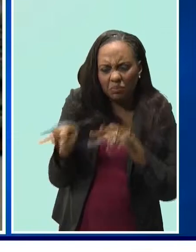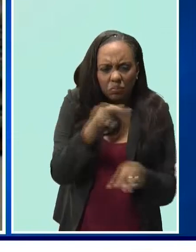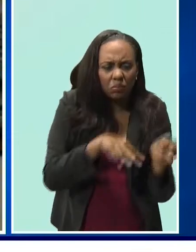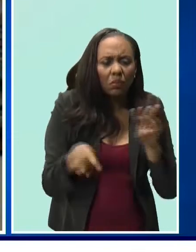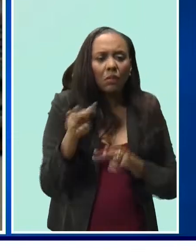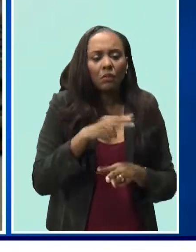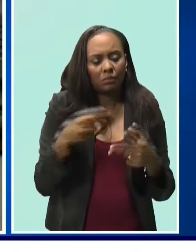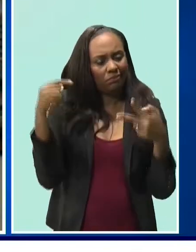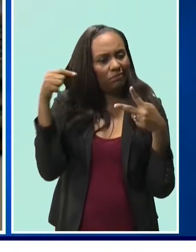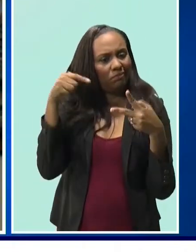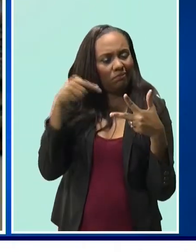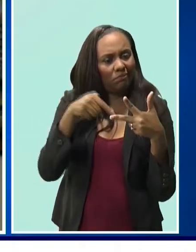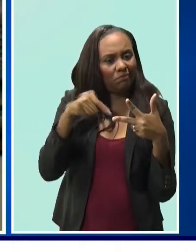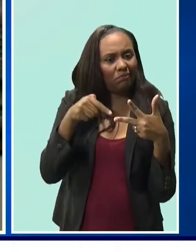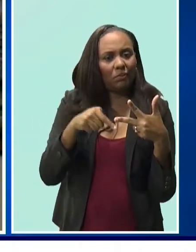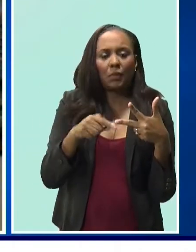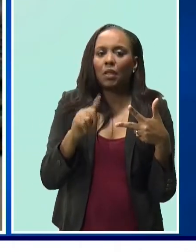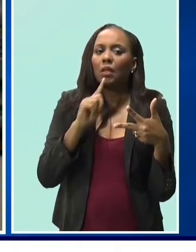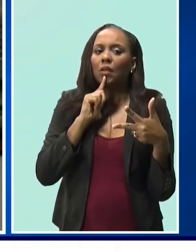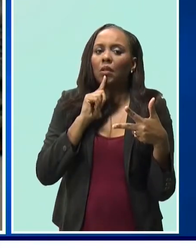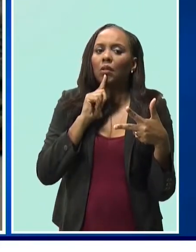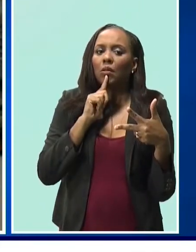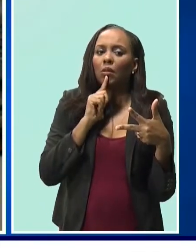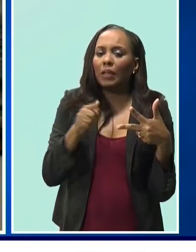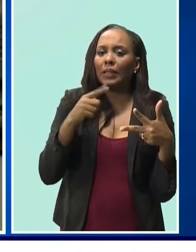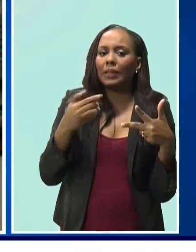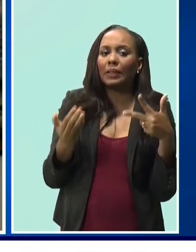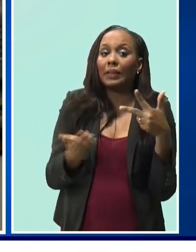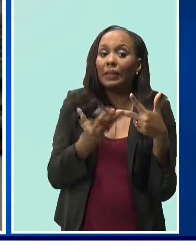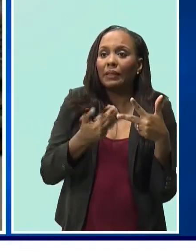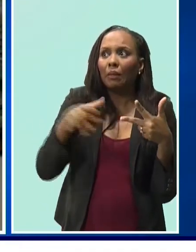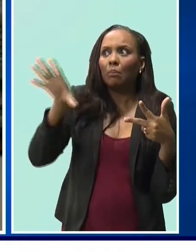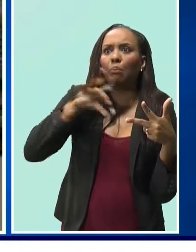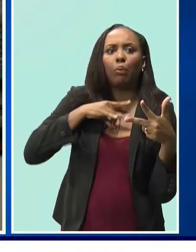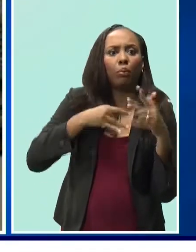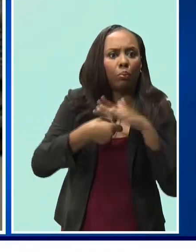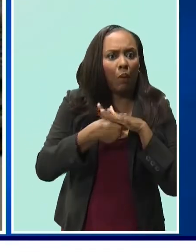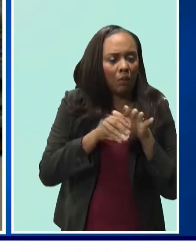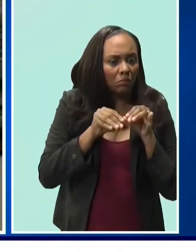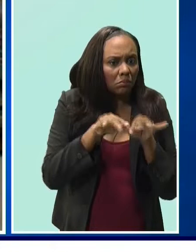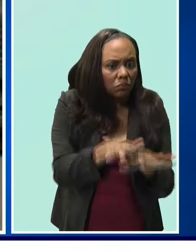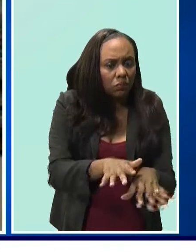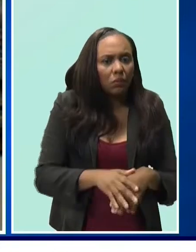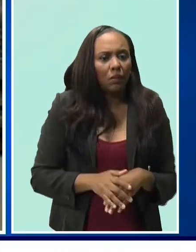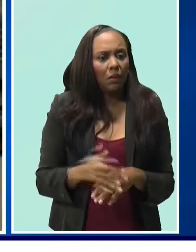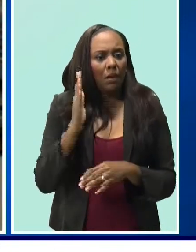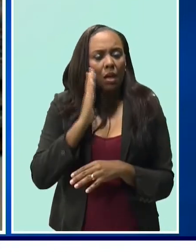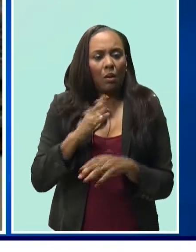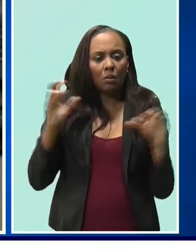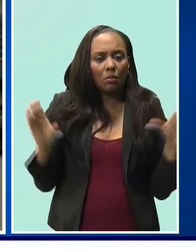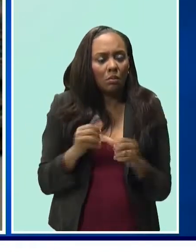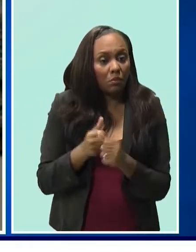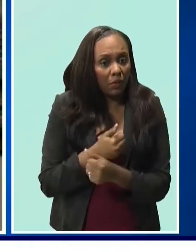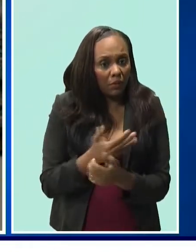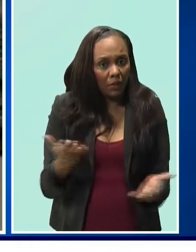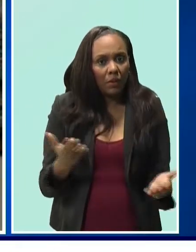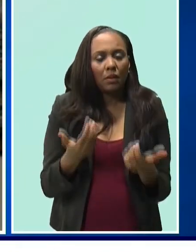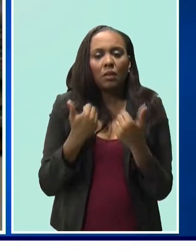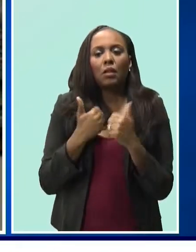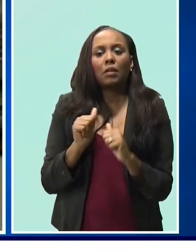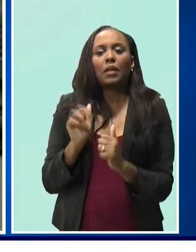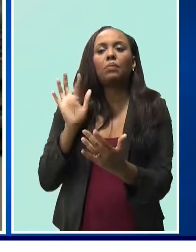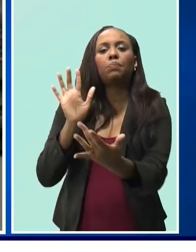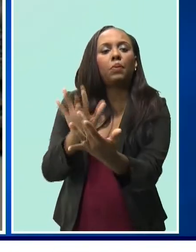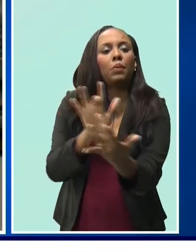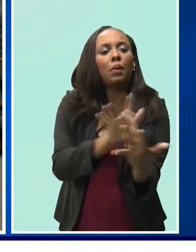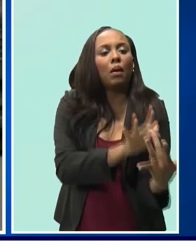population represents a very vulnerable part of our population, and we are going to do everything within our power to outreach or to reach out to them